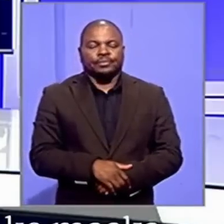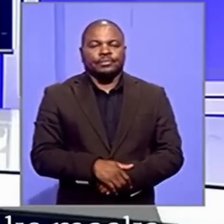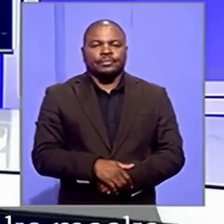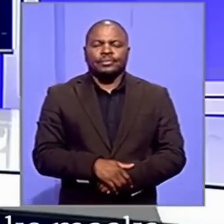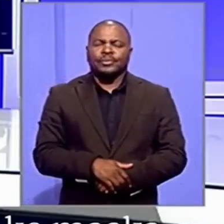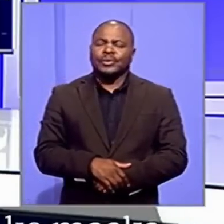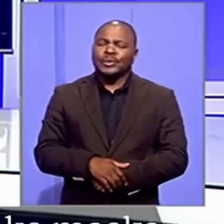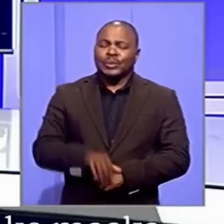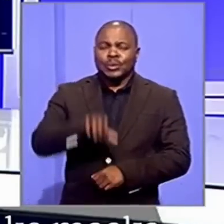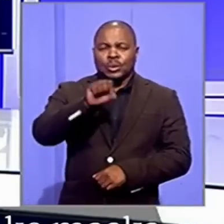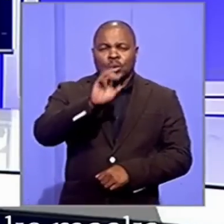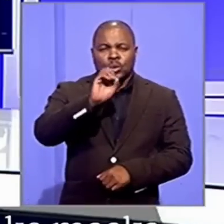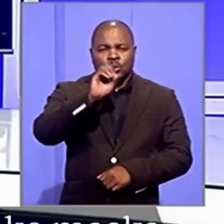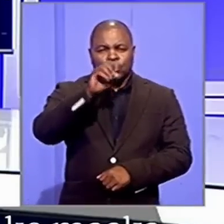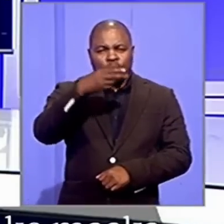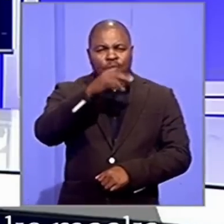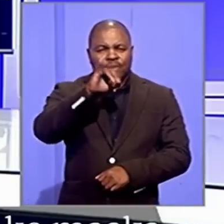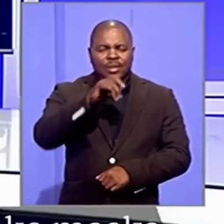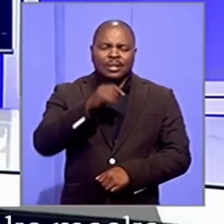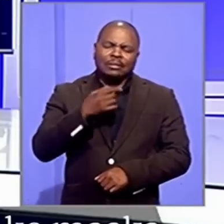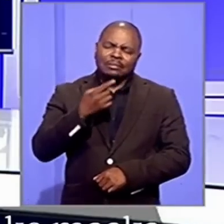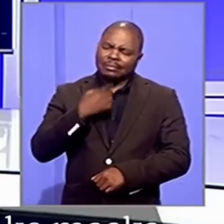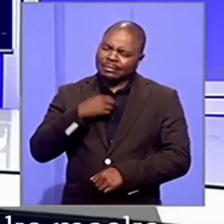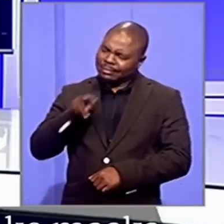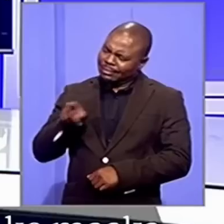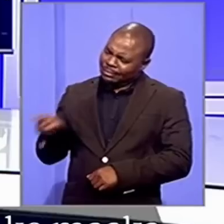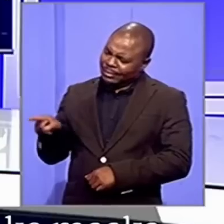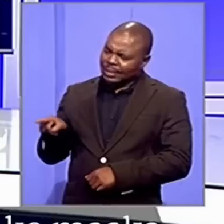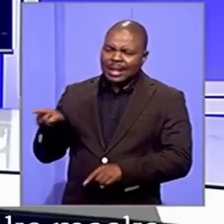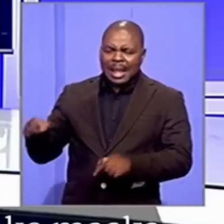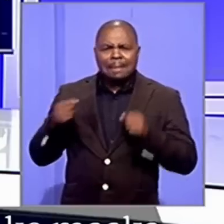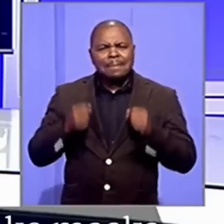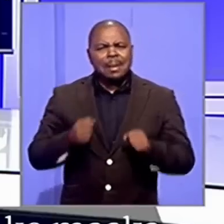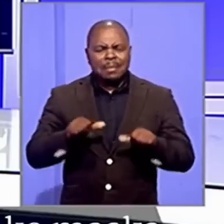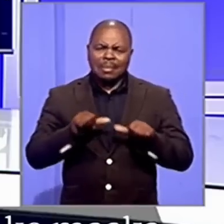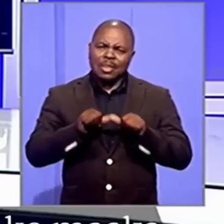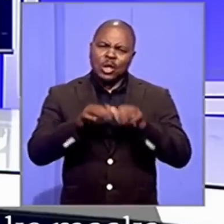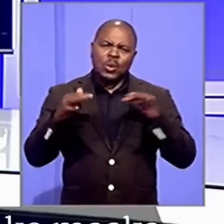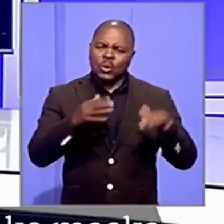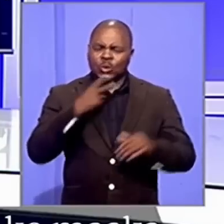Sophie go bontšha o ka re Netanyahu o ganeletše mo ntweng ye na